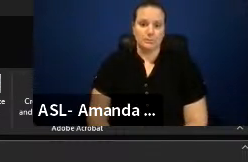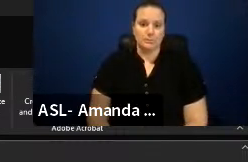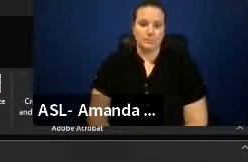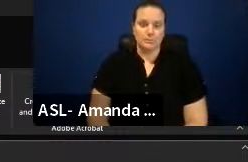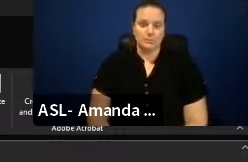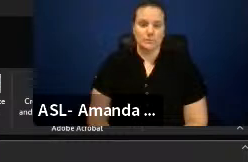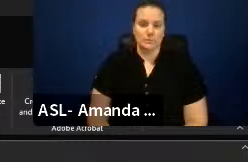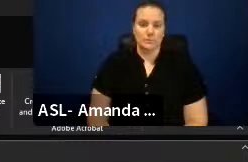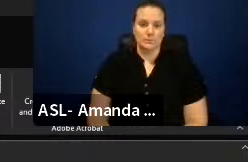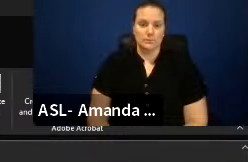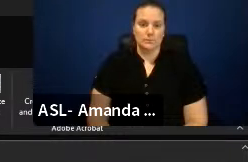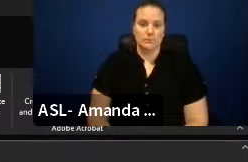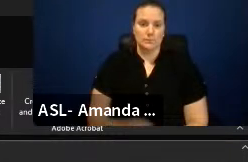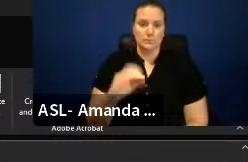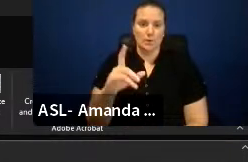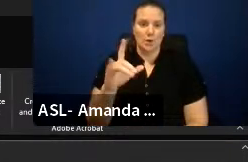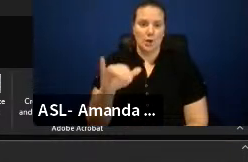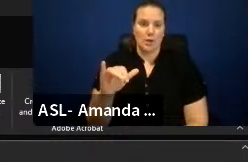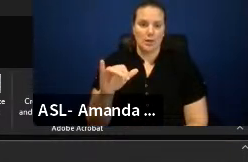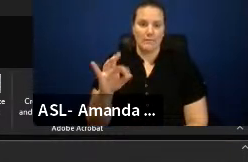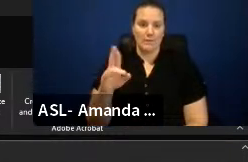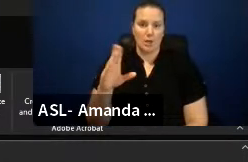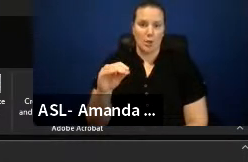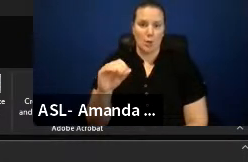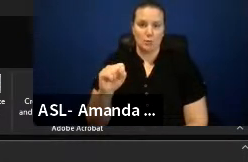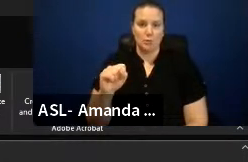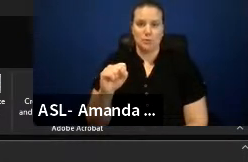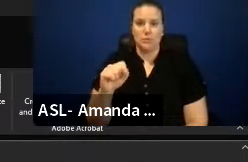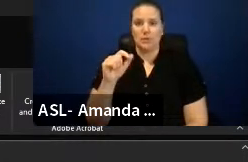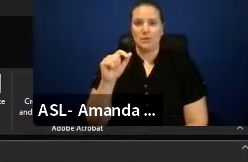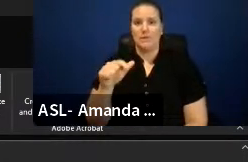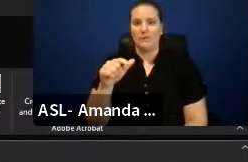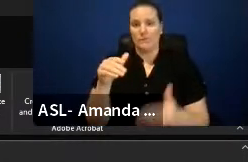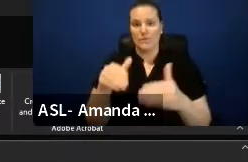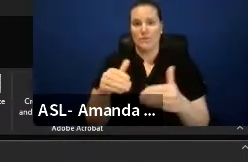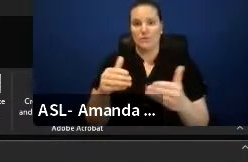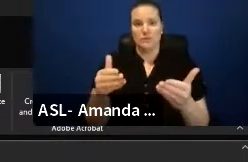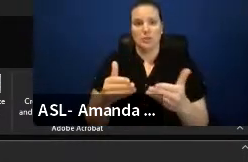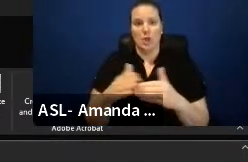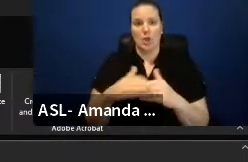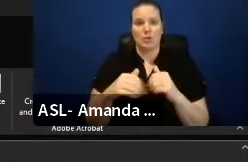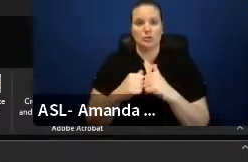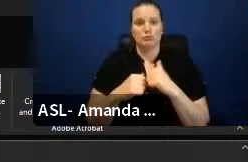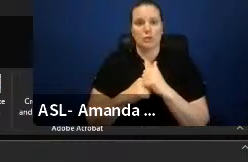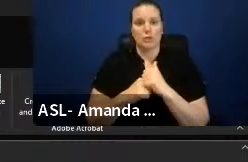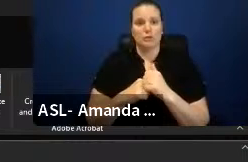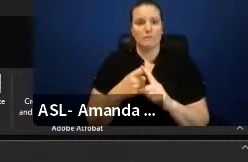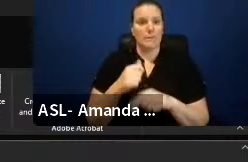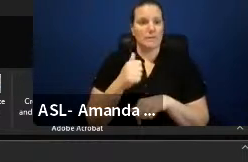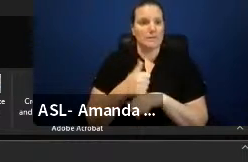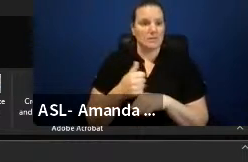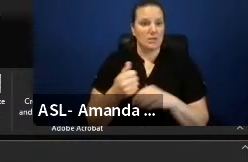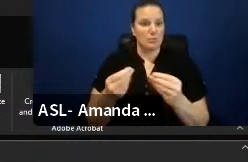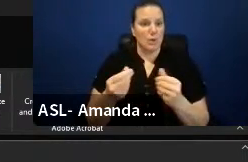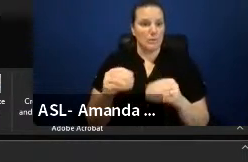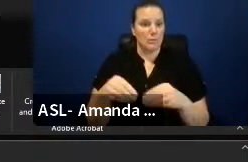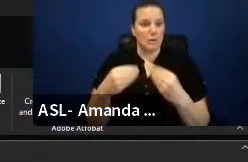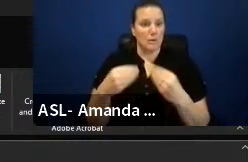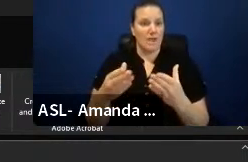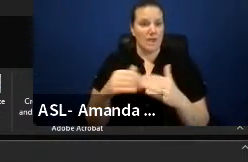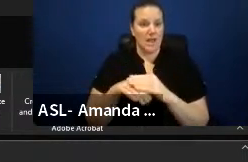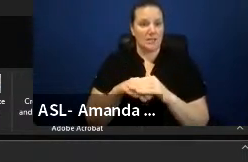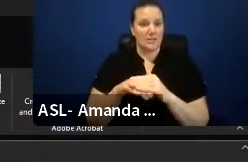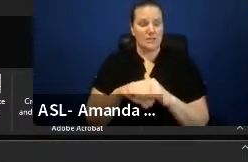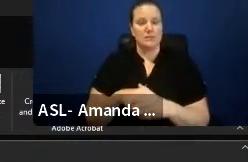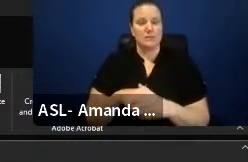Go ahead, Carly. Carly Francis, so the focus here is throughout construction, the focus is on existing properties that provide access, so I'm